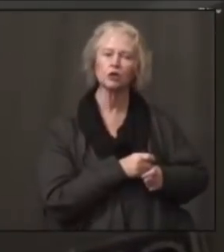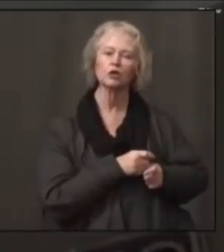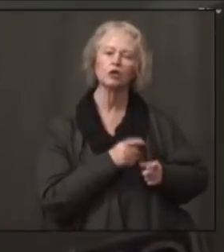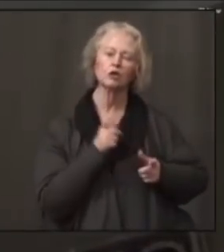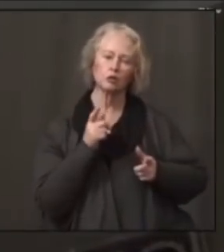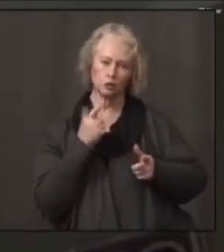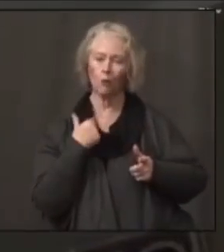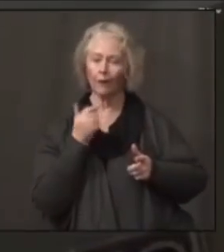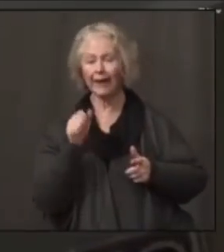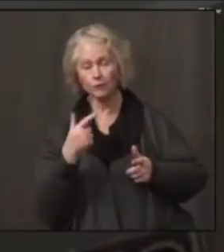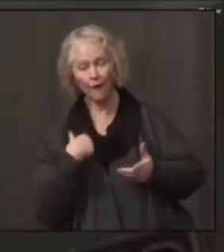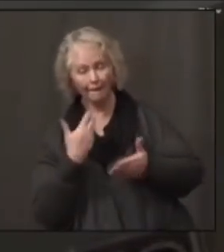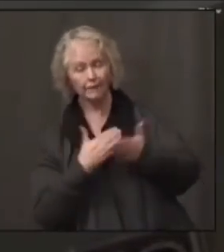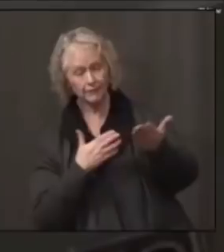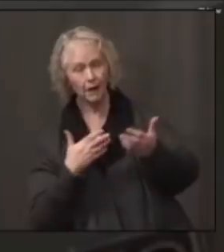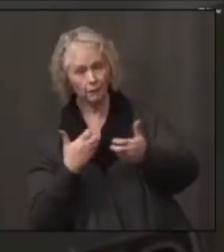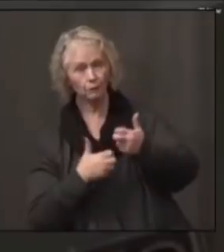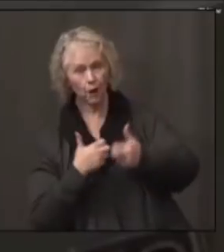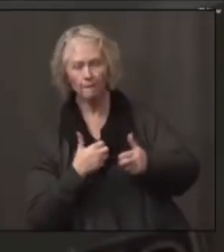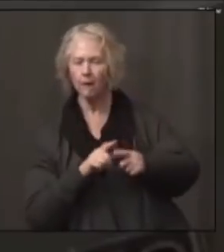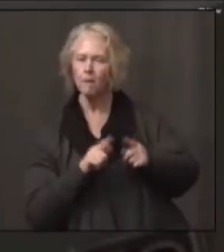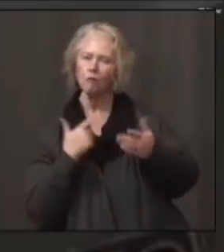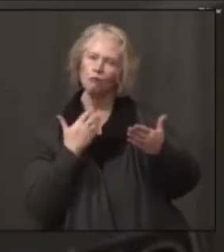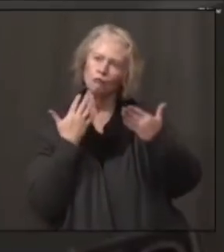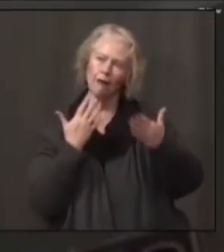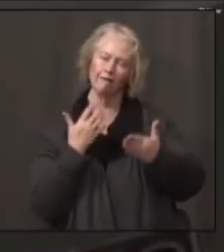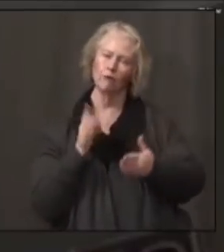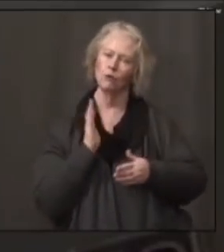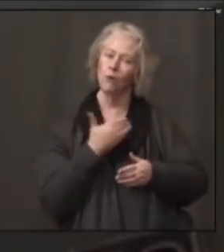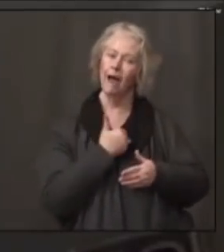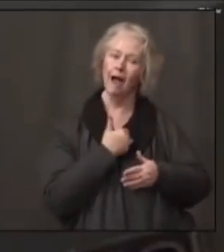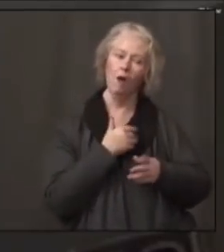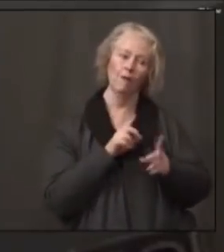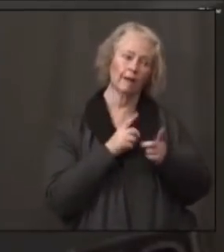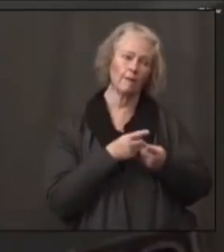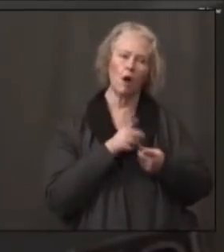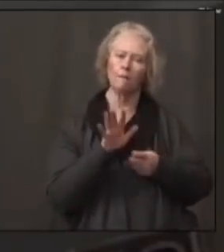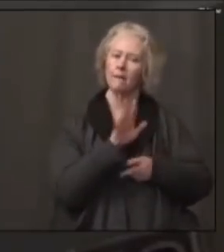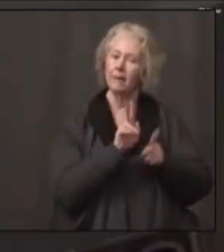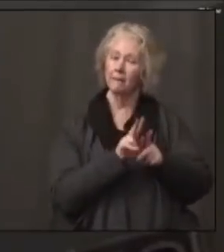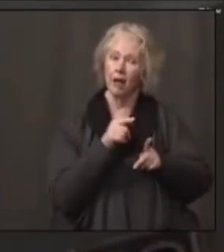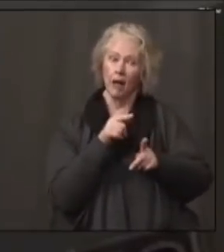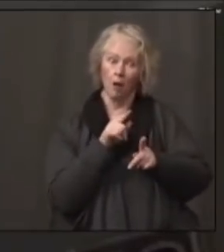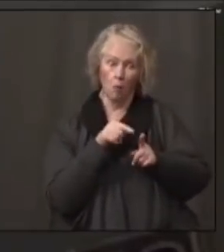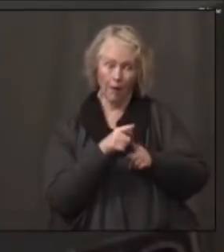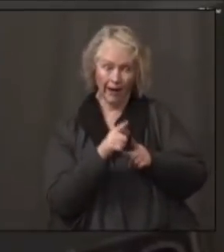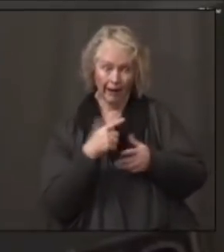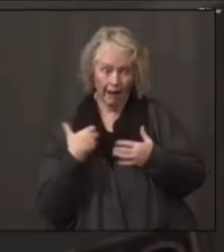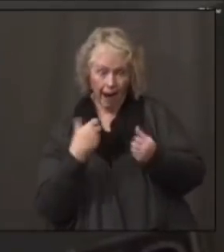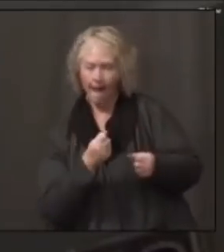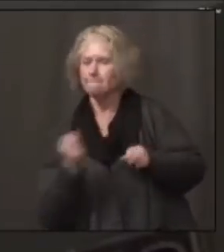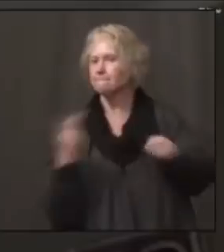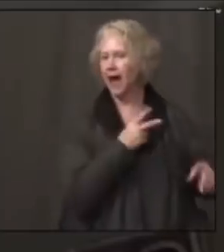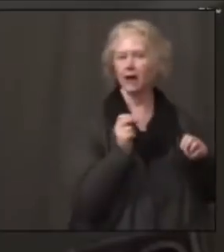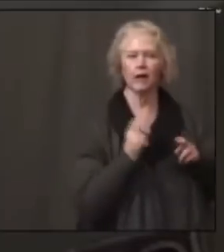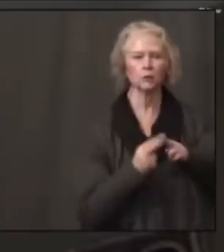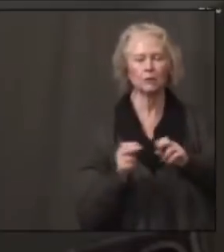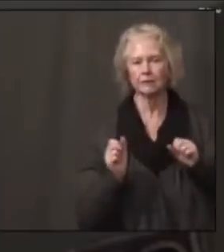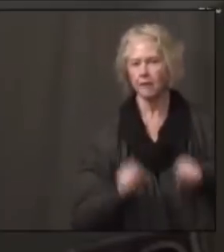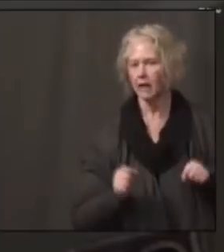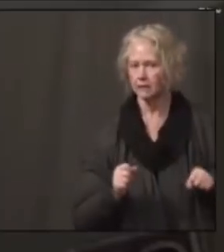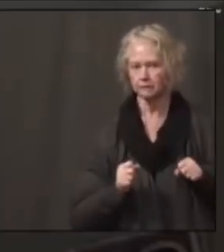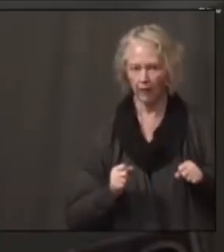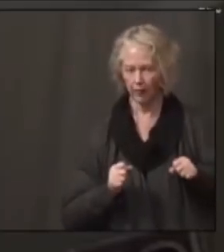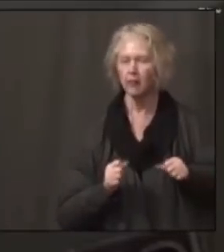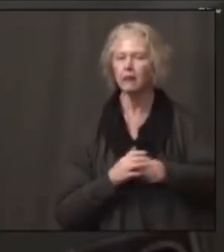issues there, but we're very, very grateful to the men and women of the department because they return as soon as they can, and we are going to keeping these plows going